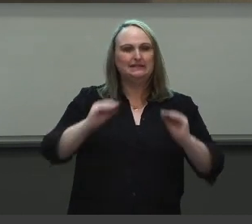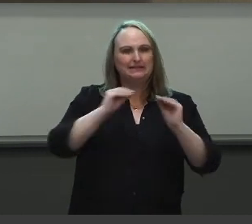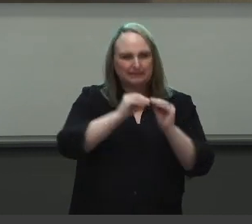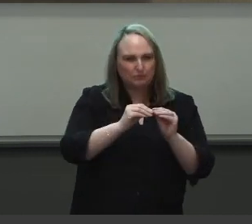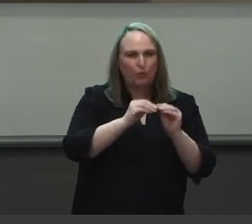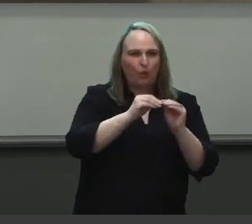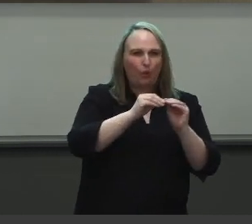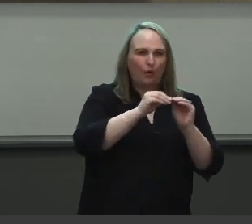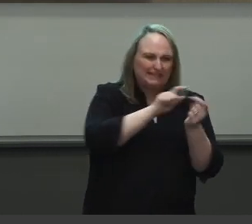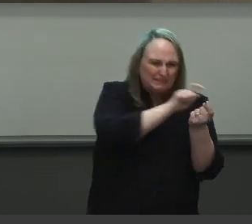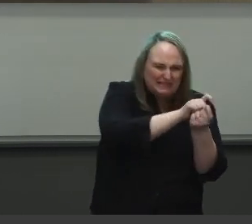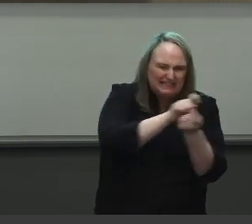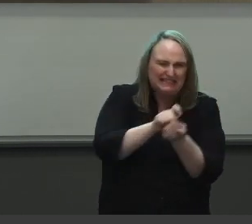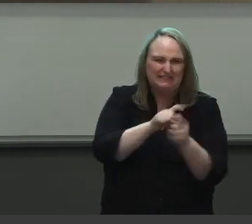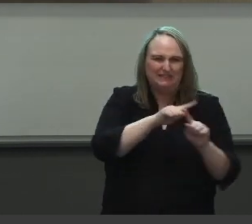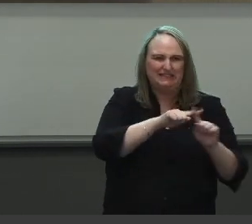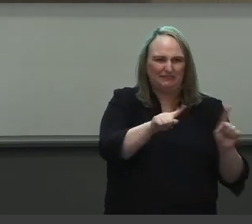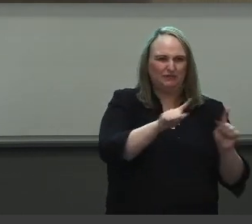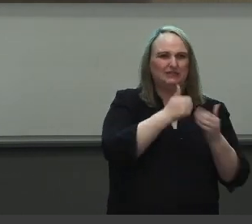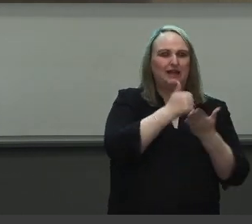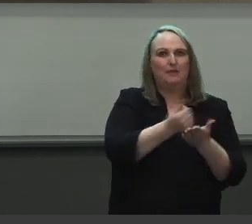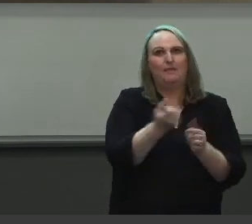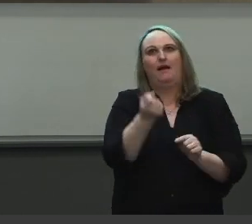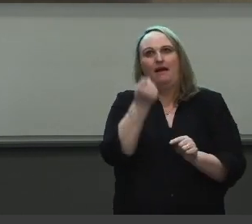to explain other behaviors.